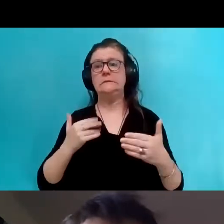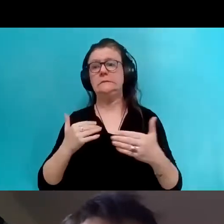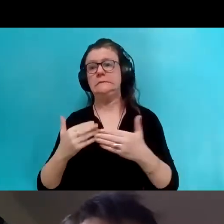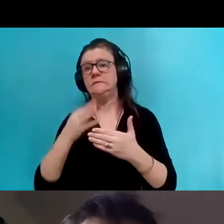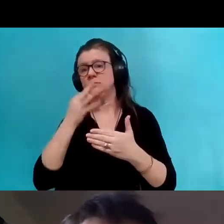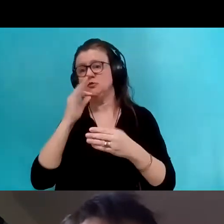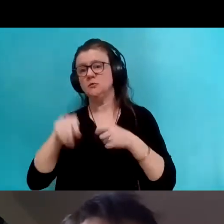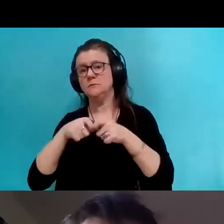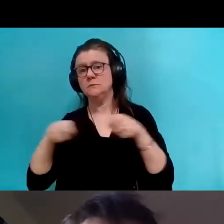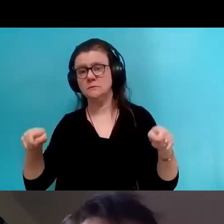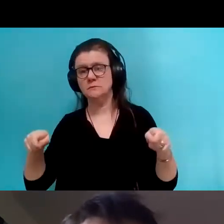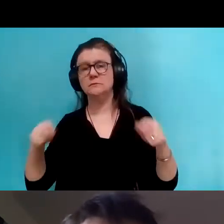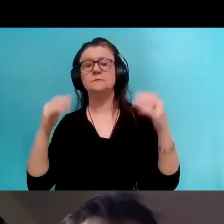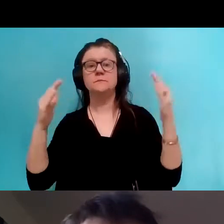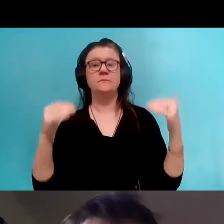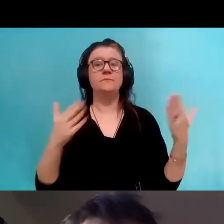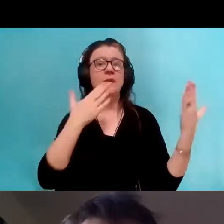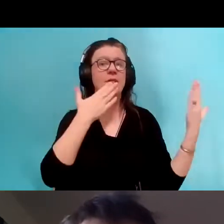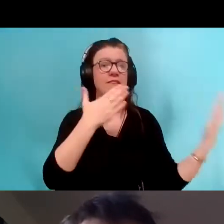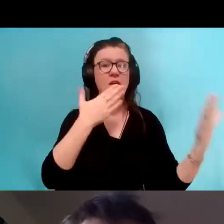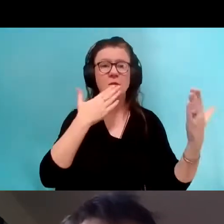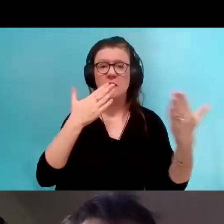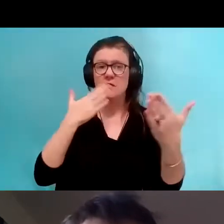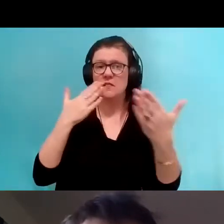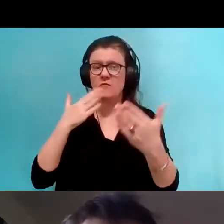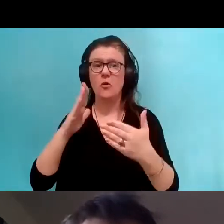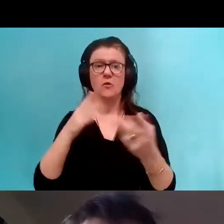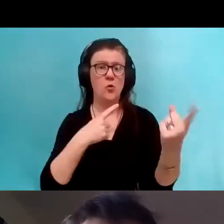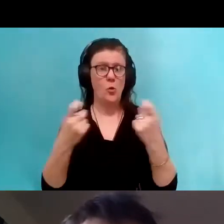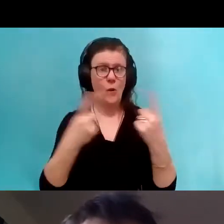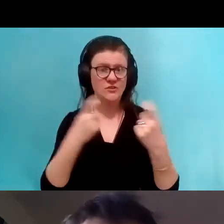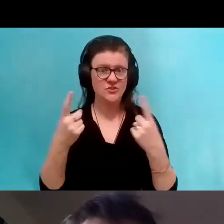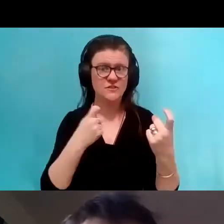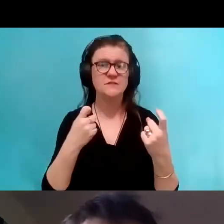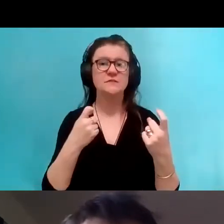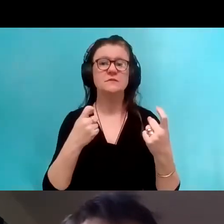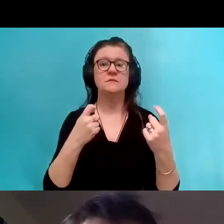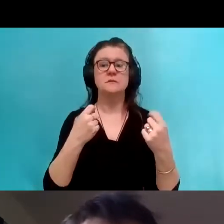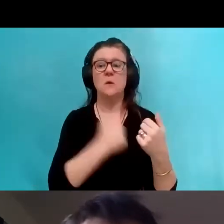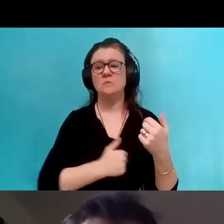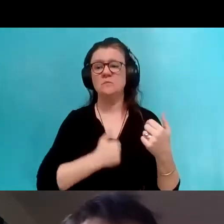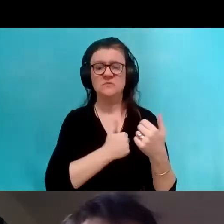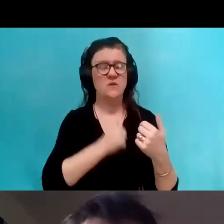we're going to move on now. Thank you so much for all the questions that have come forward. I'm sorry we